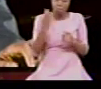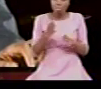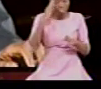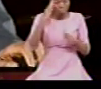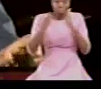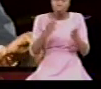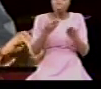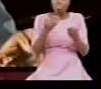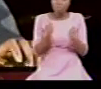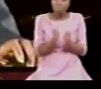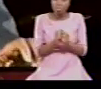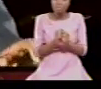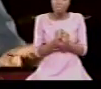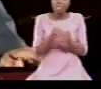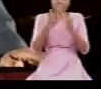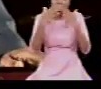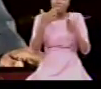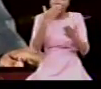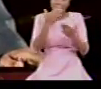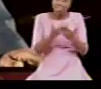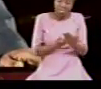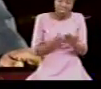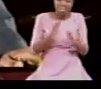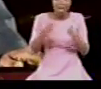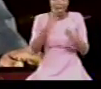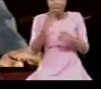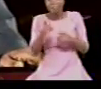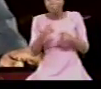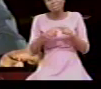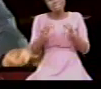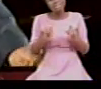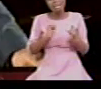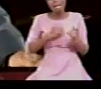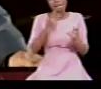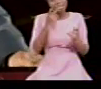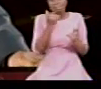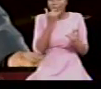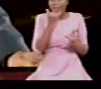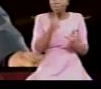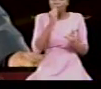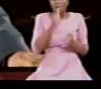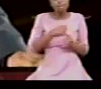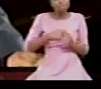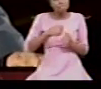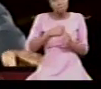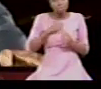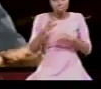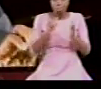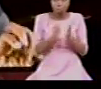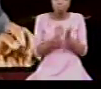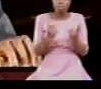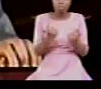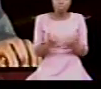good morning, how are you, how are children? But now I've seen my fault, I'm sorry. Do that today.